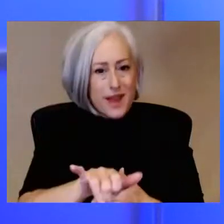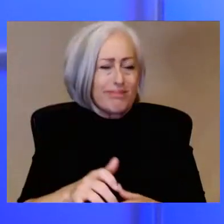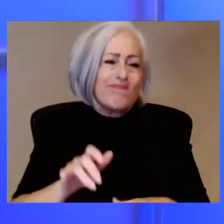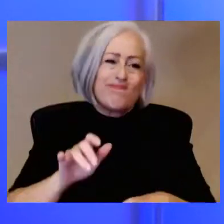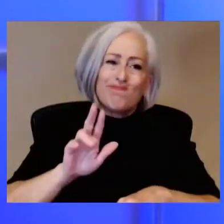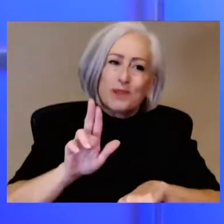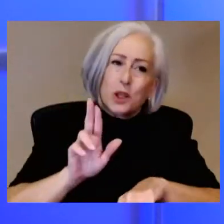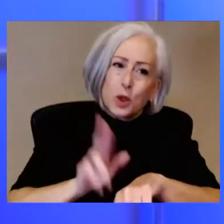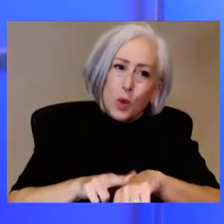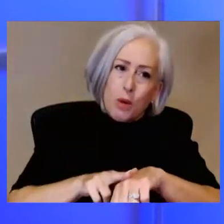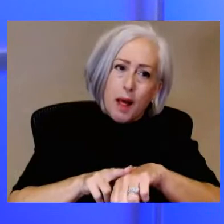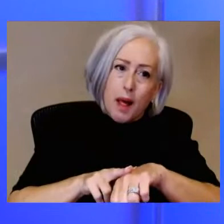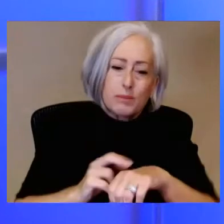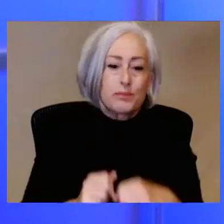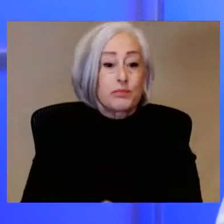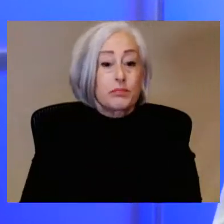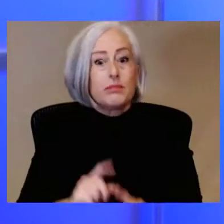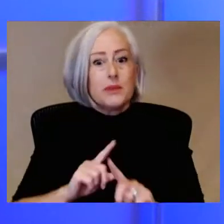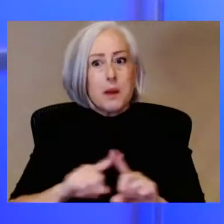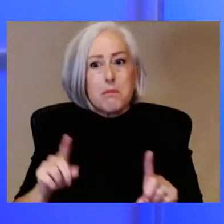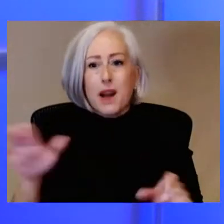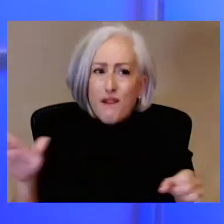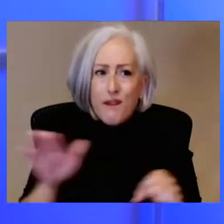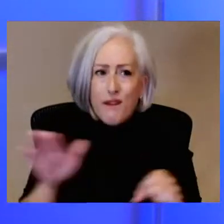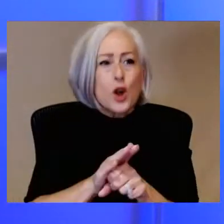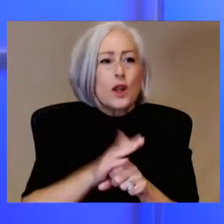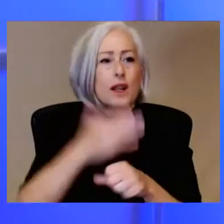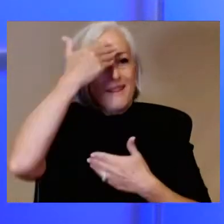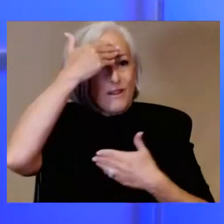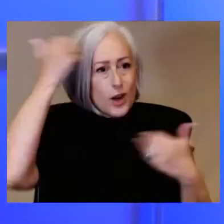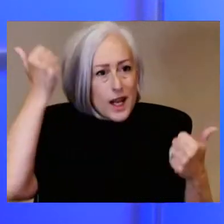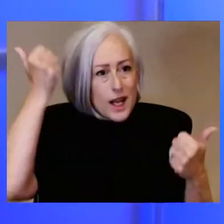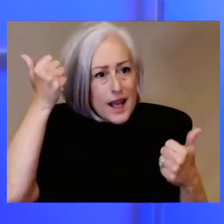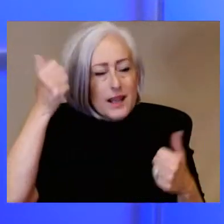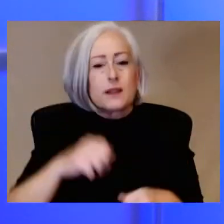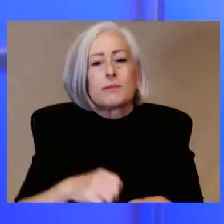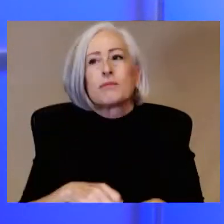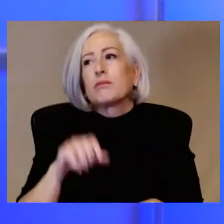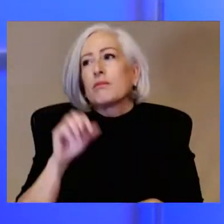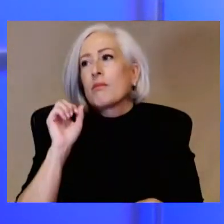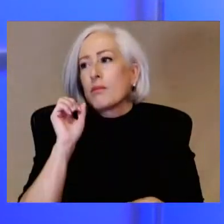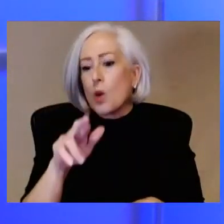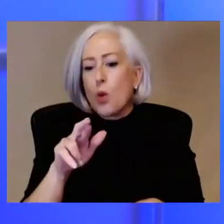It's the completely forgetting or family members who